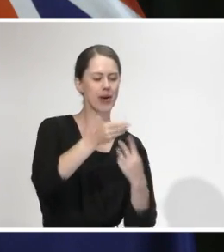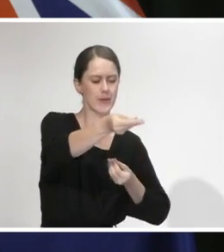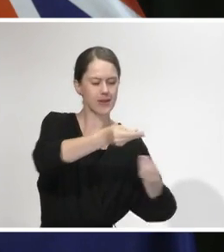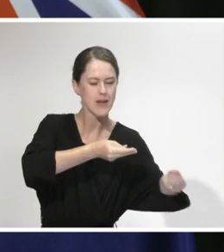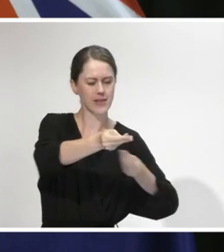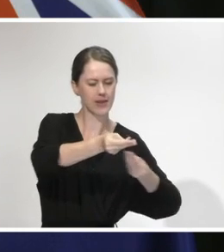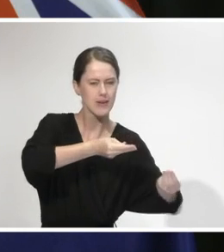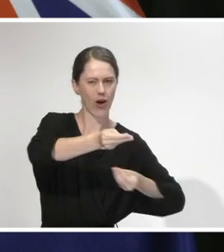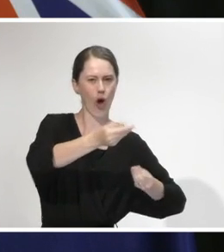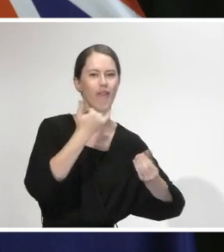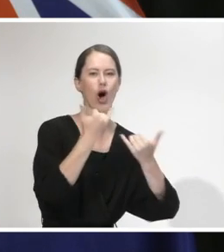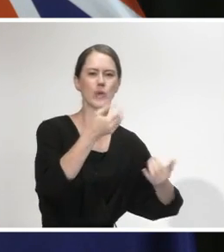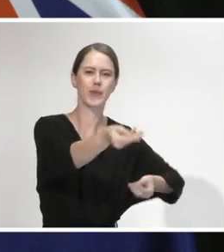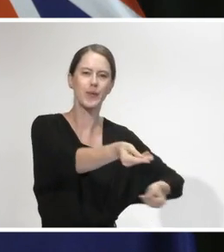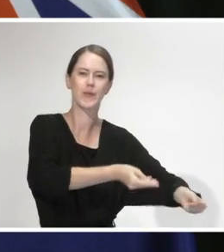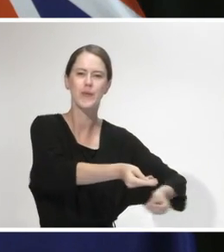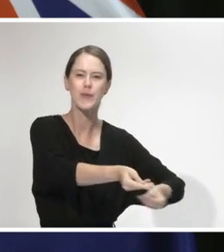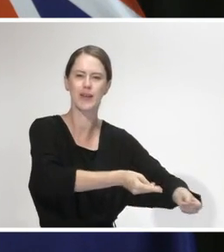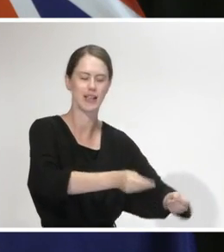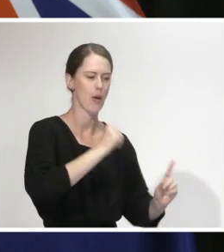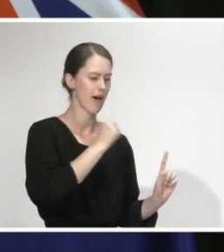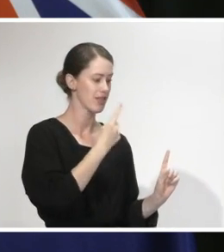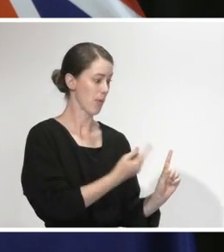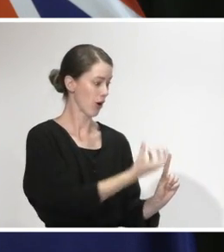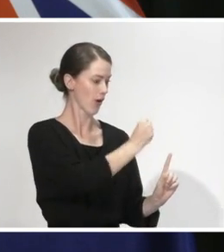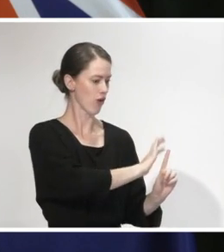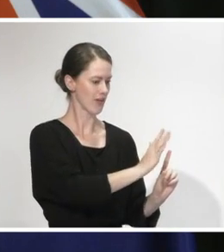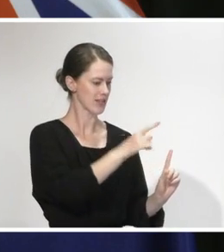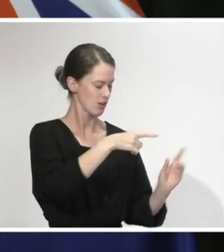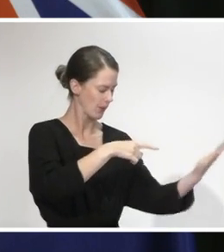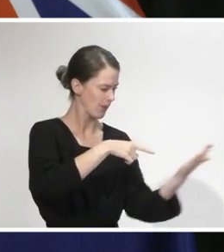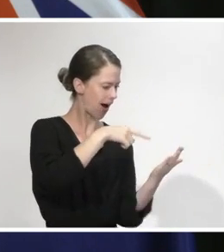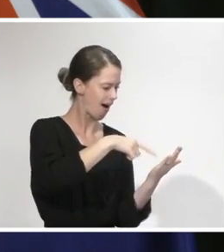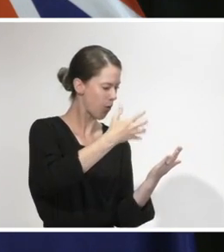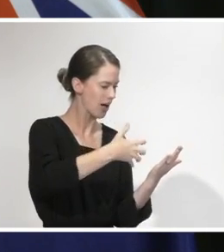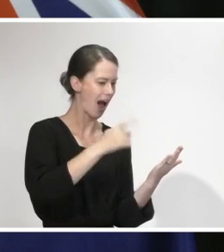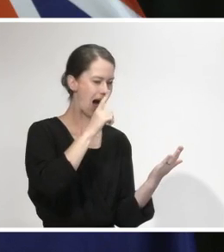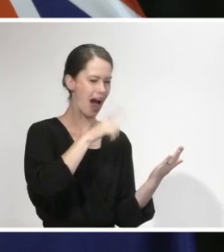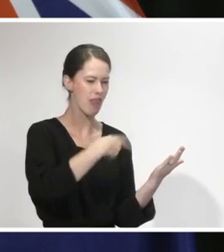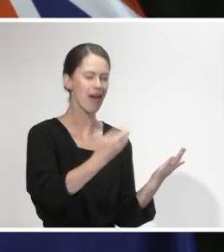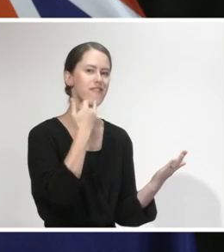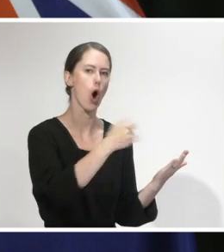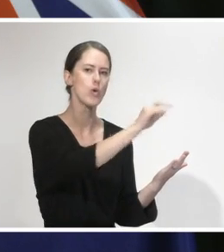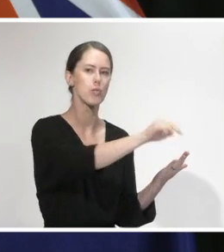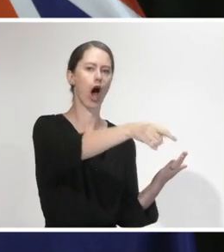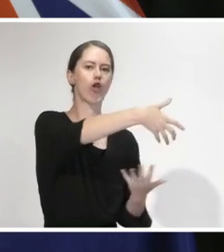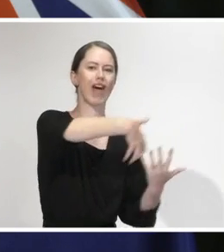case is identified, you can pull out the data from the person's phone to find out what other phones they may